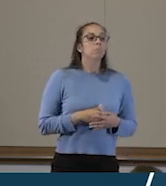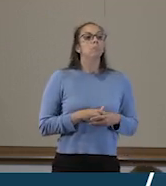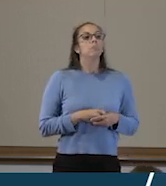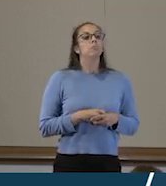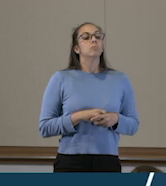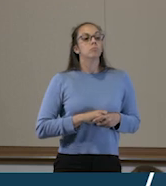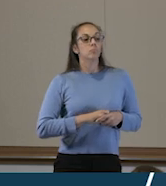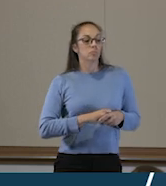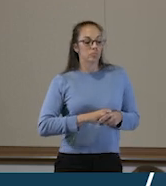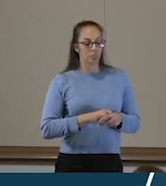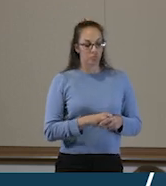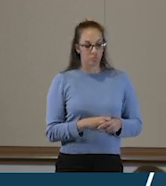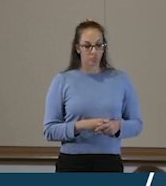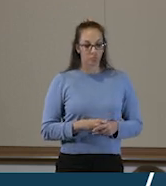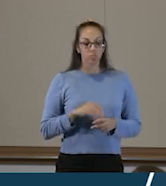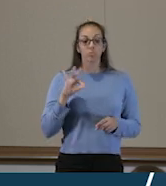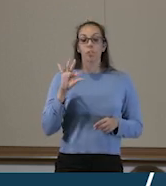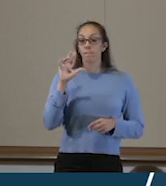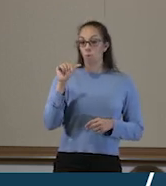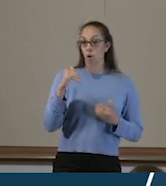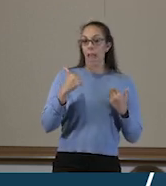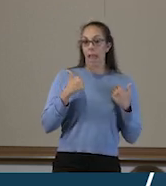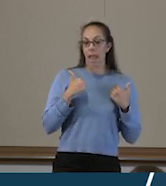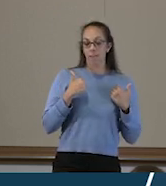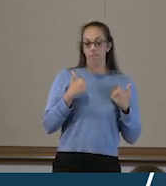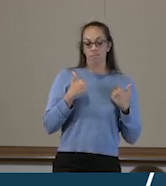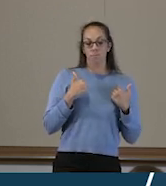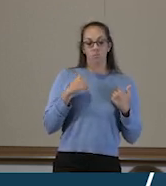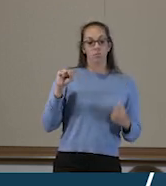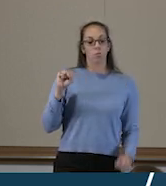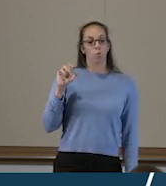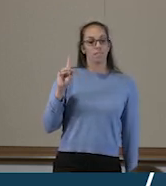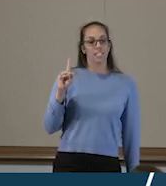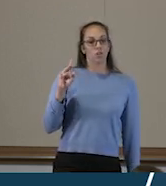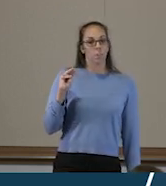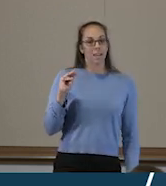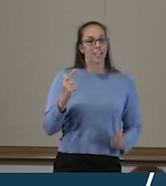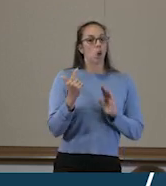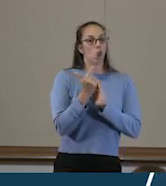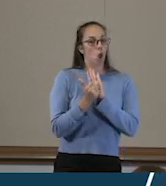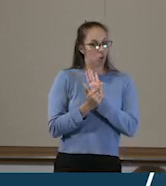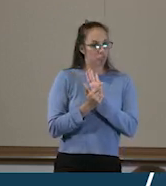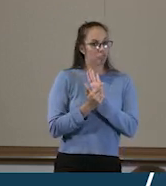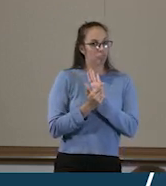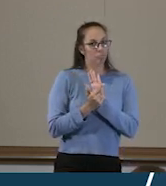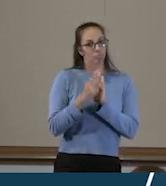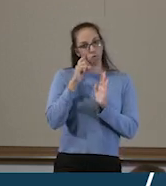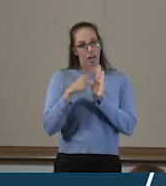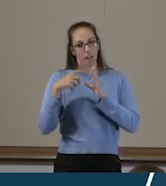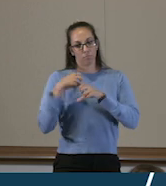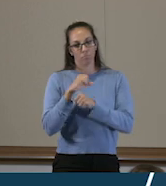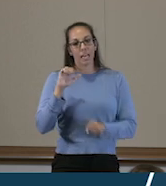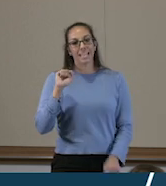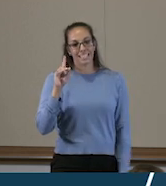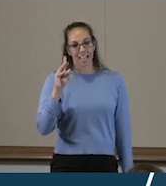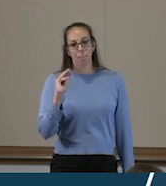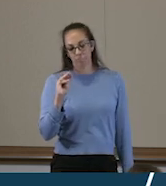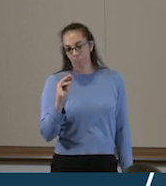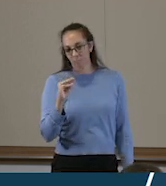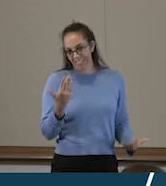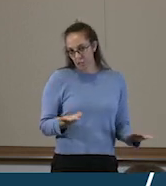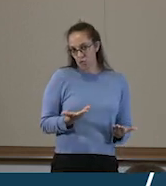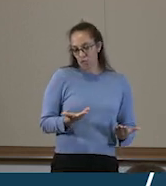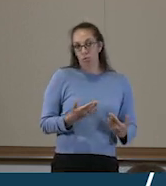So Florida has a supported decision-making law, in which they recognize, SDM. Some